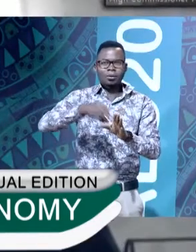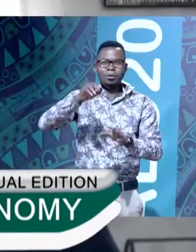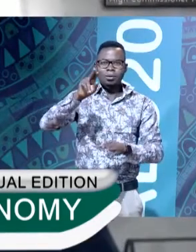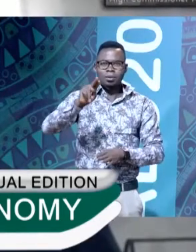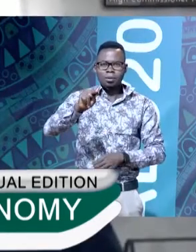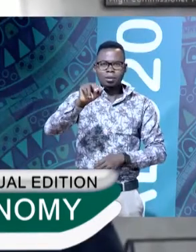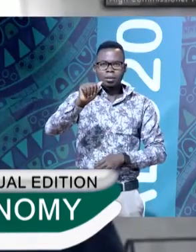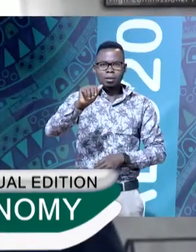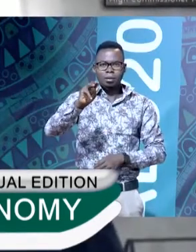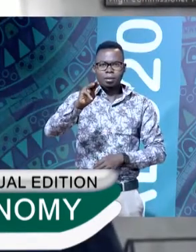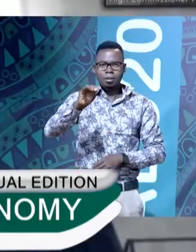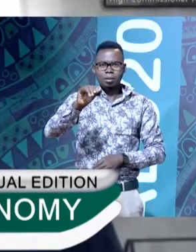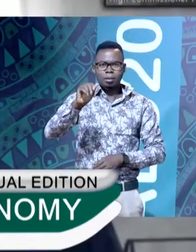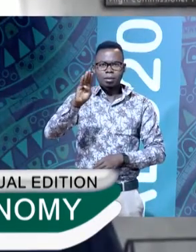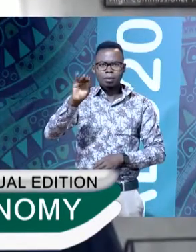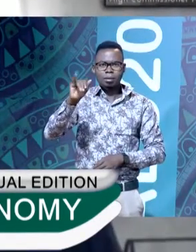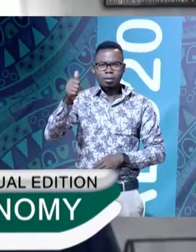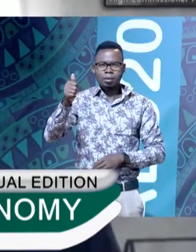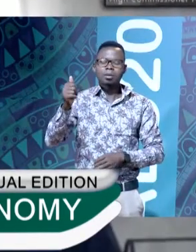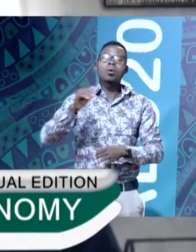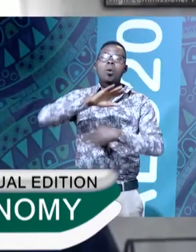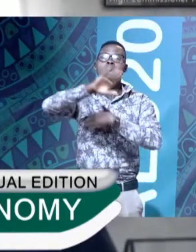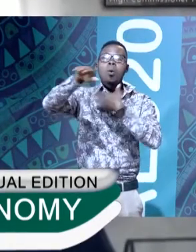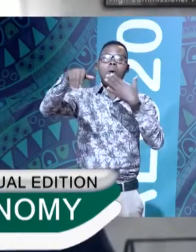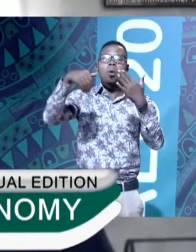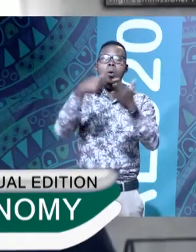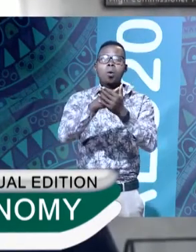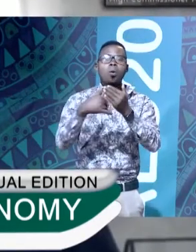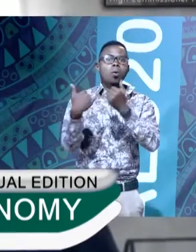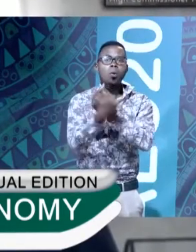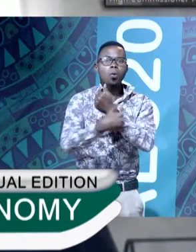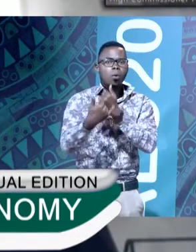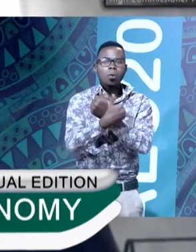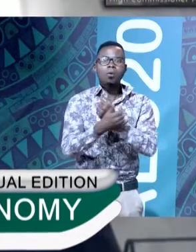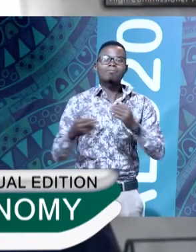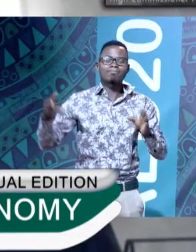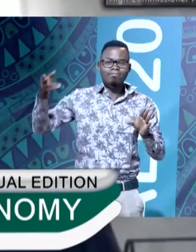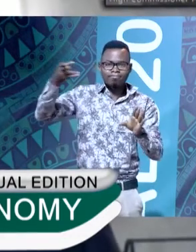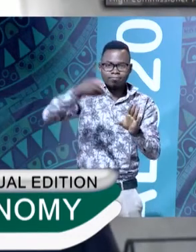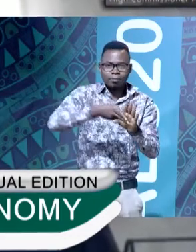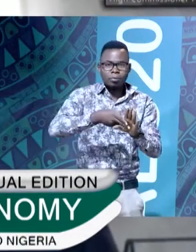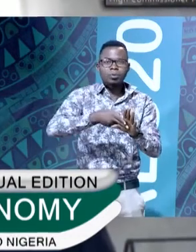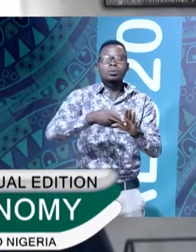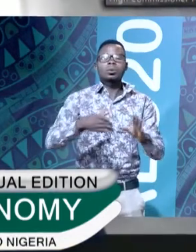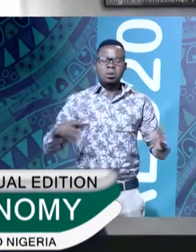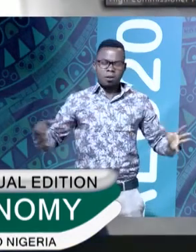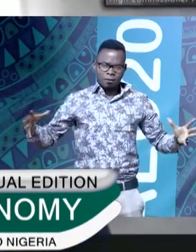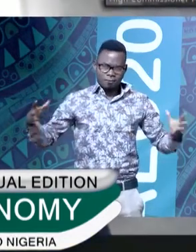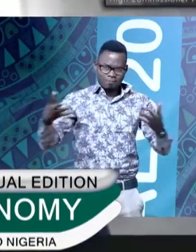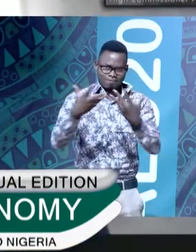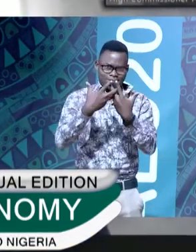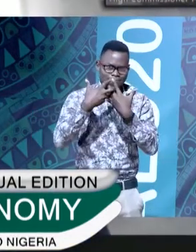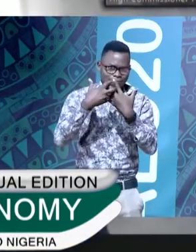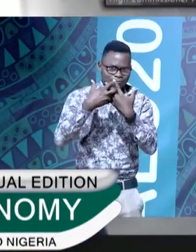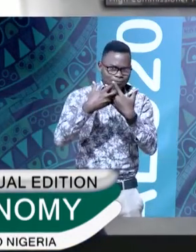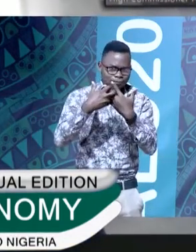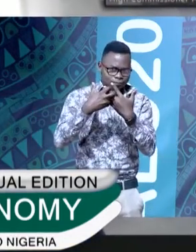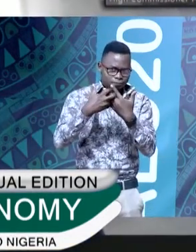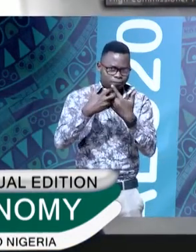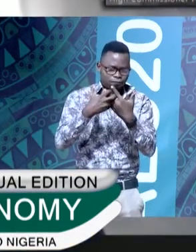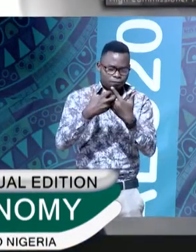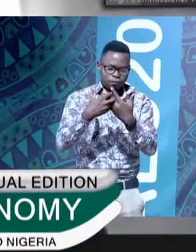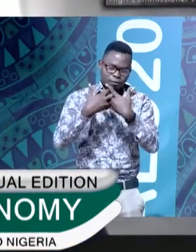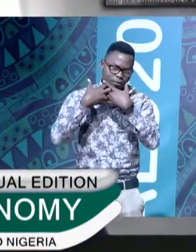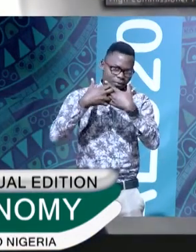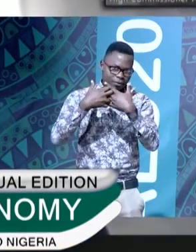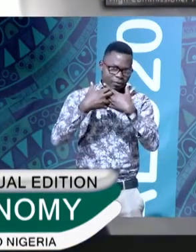join. Let the East African community join. Let SADC join. We should work collectively as Africans.